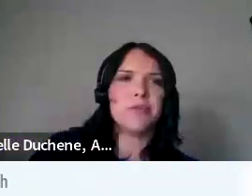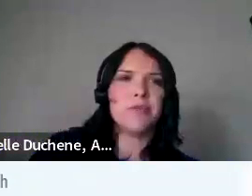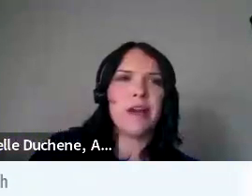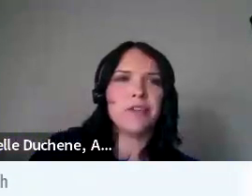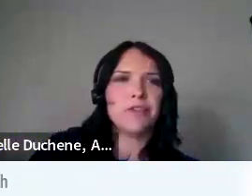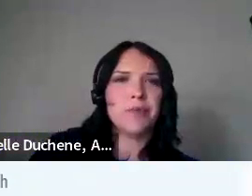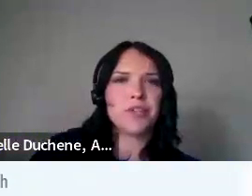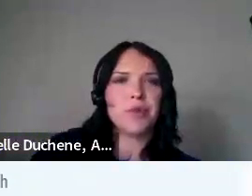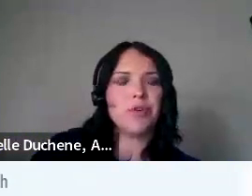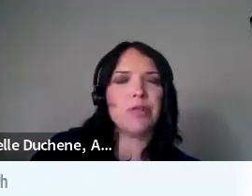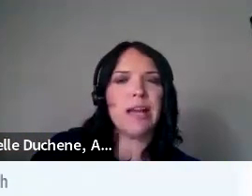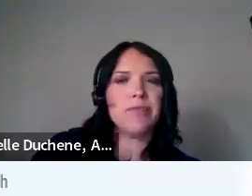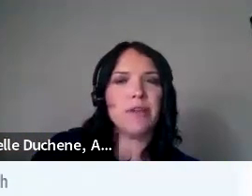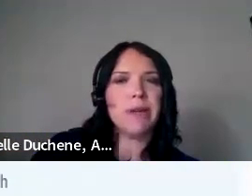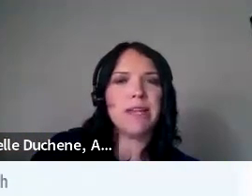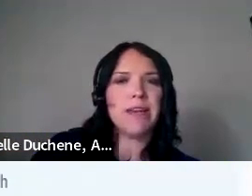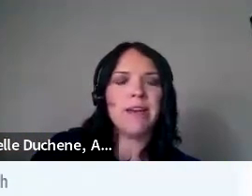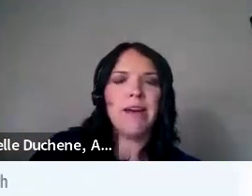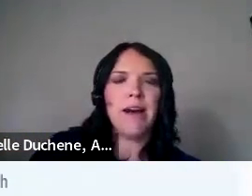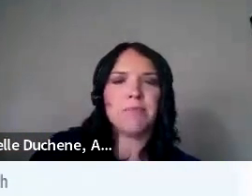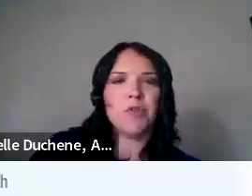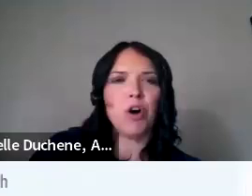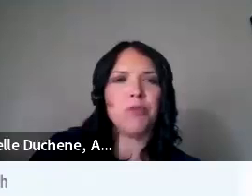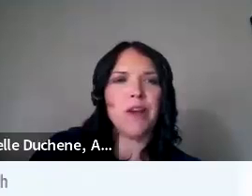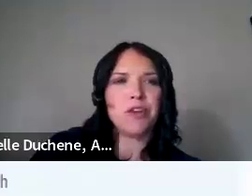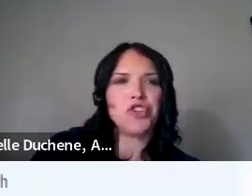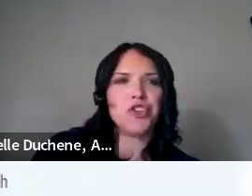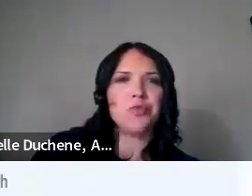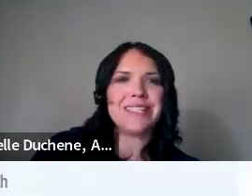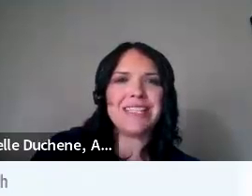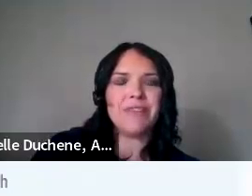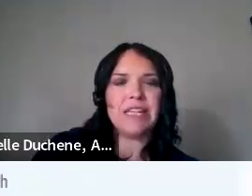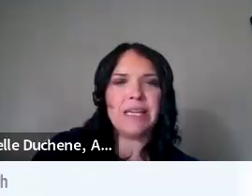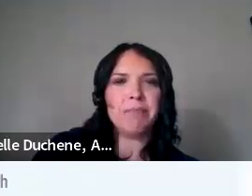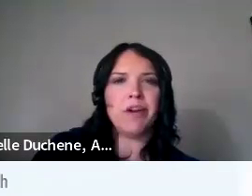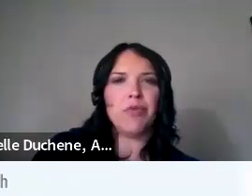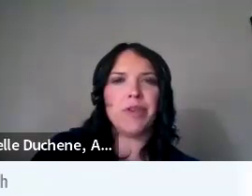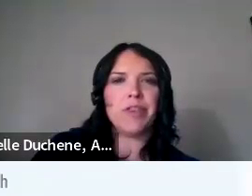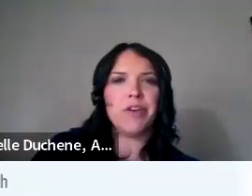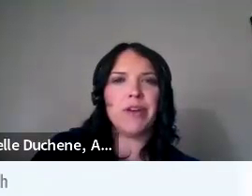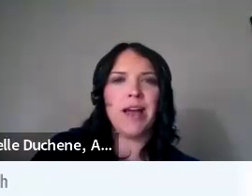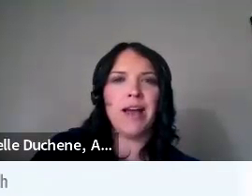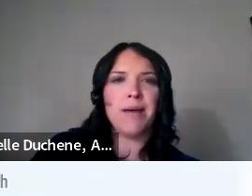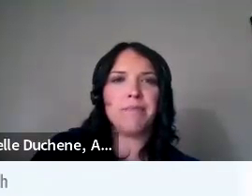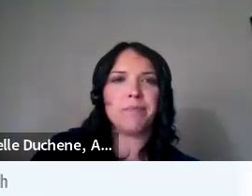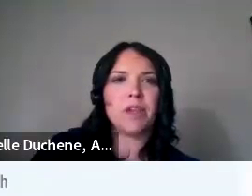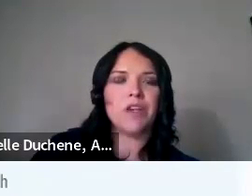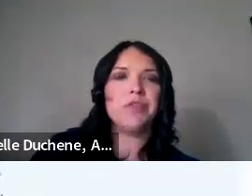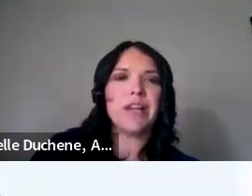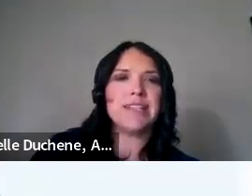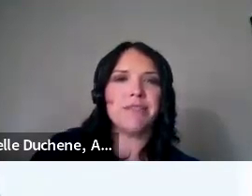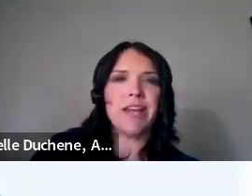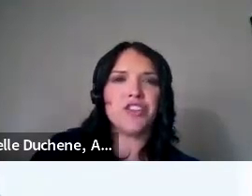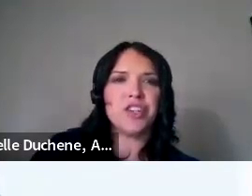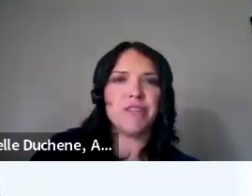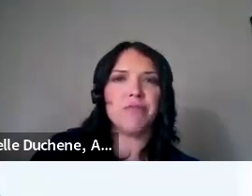Correct. Yeah, the provider directory will go live on Monday. So all providers should receive an email with their